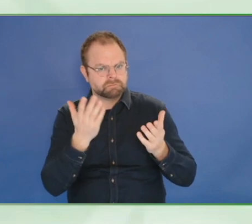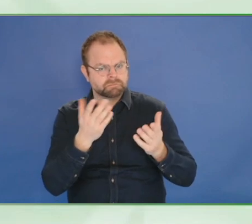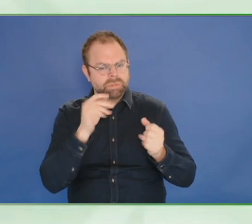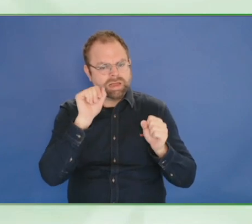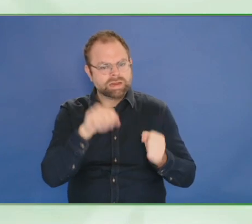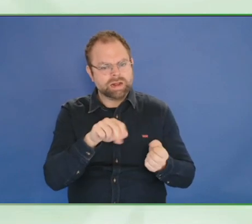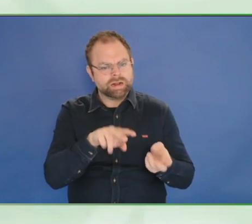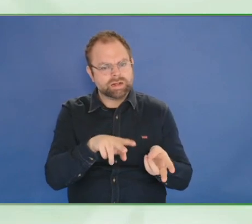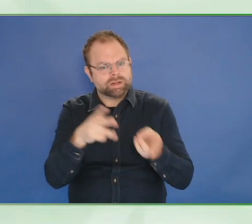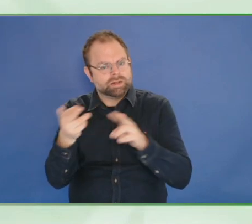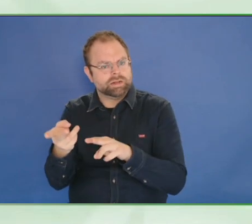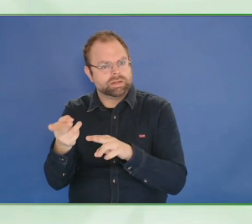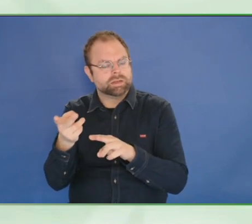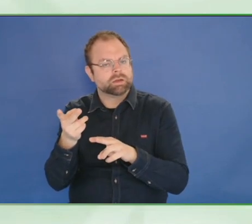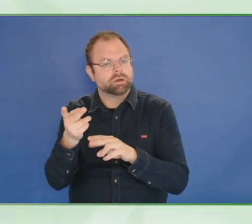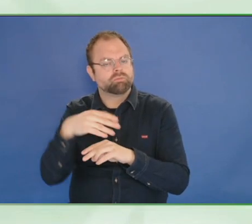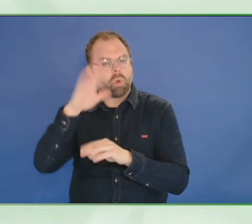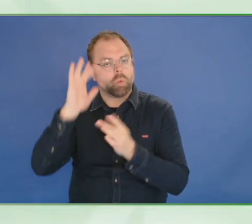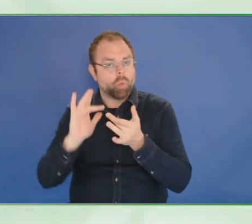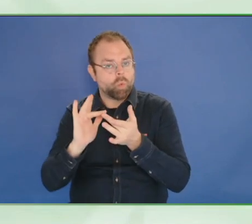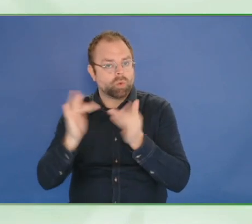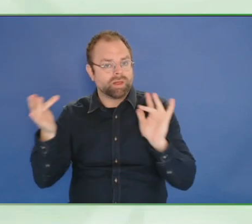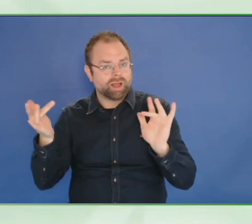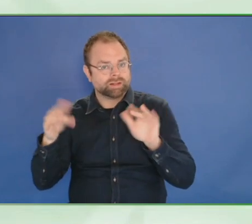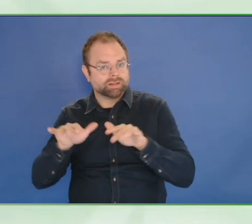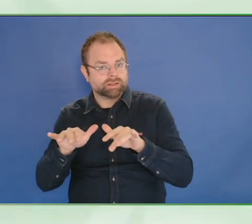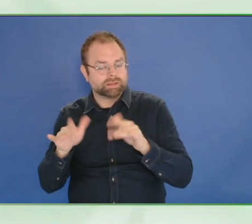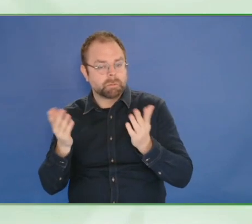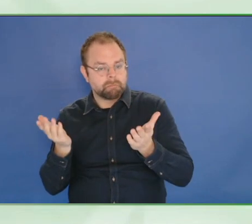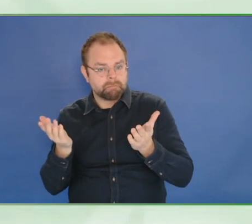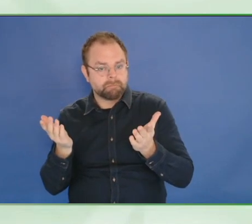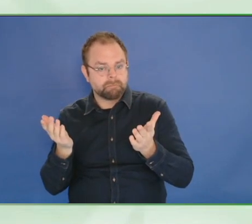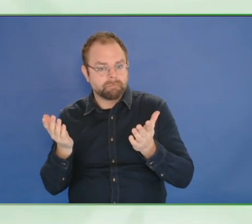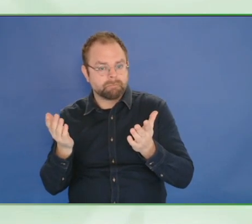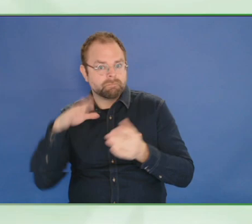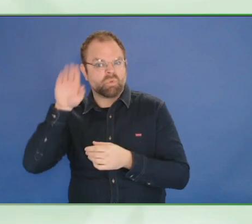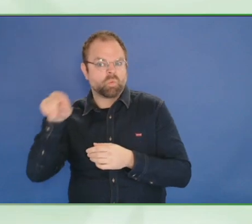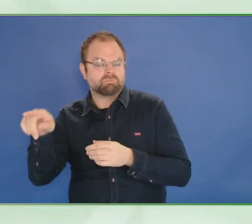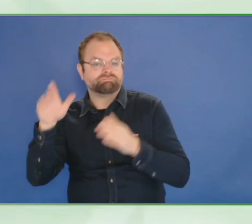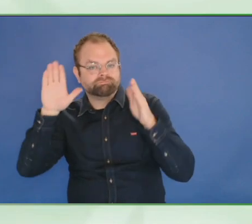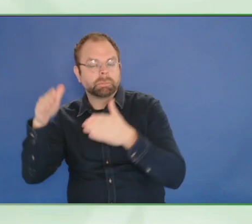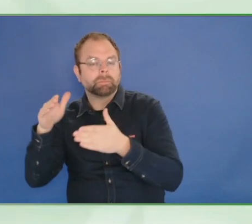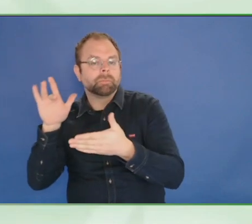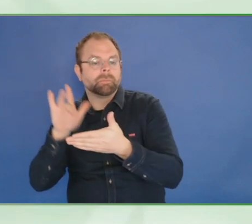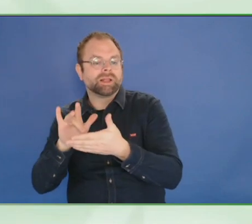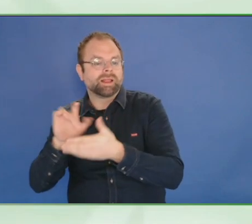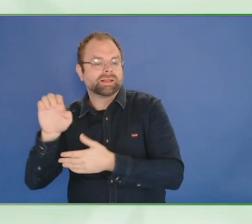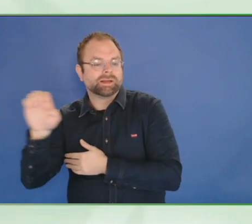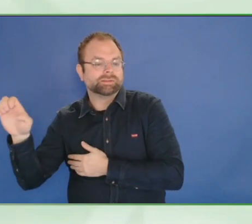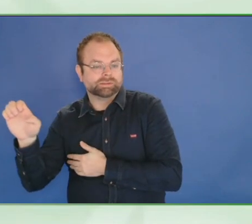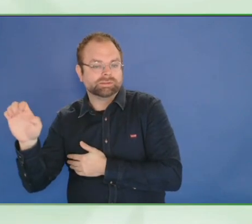run out of the crisis. For example, in Afghanistan, there are women who like to be educated, but there is